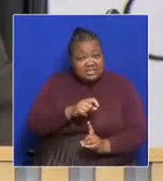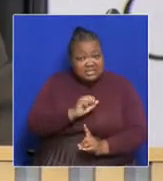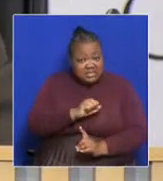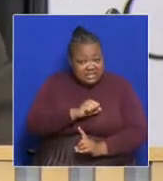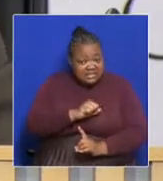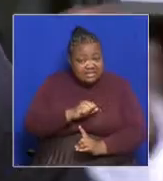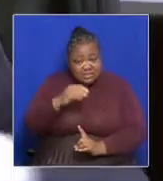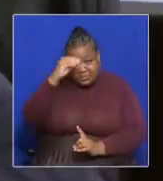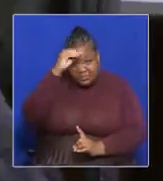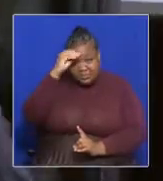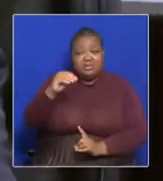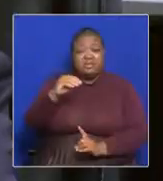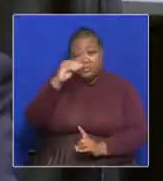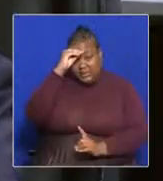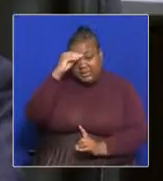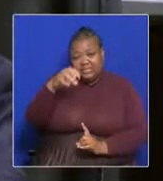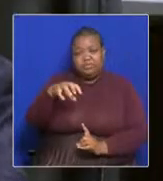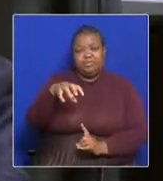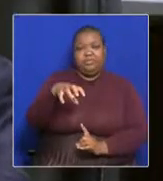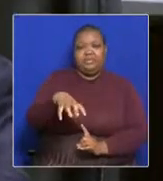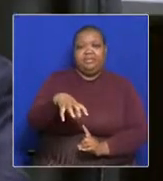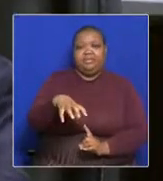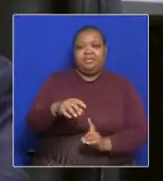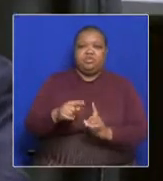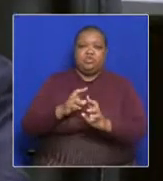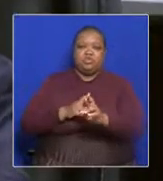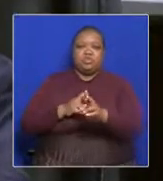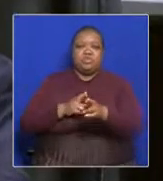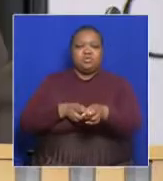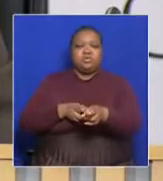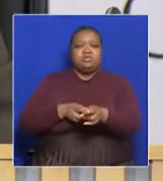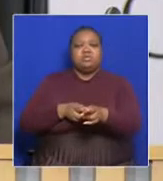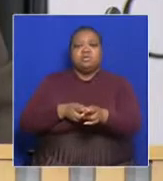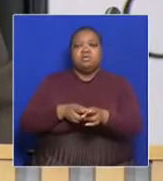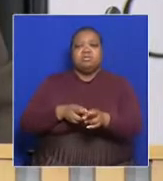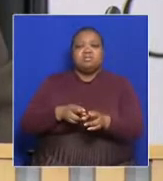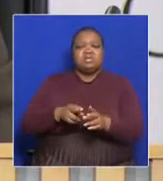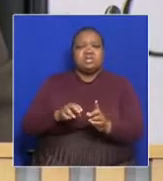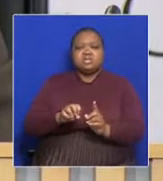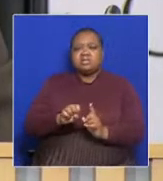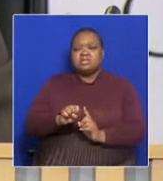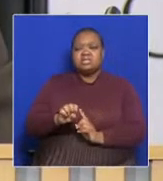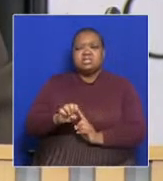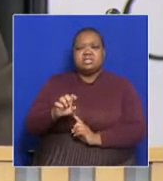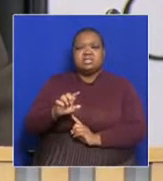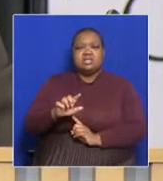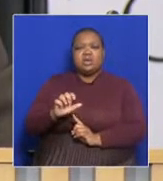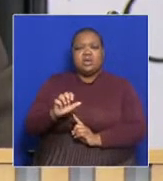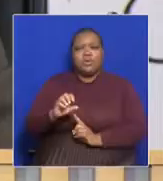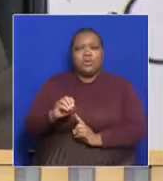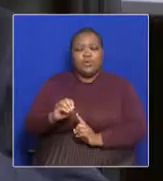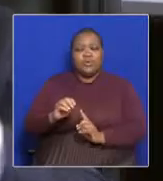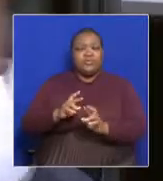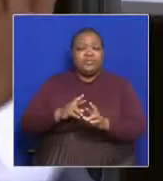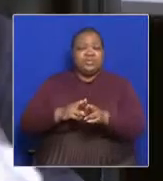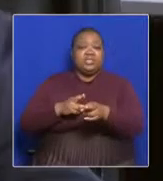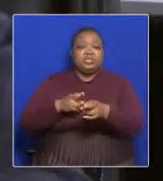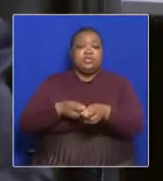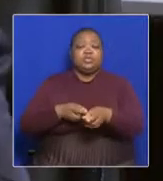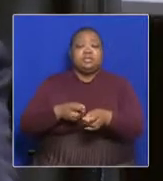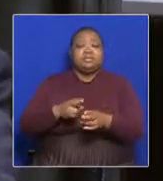So how could you give this response that you gave to Ms. Sillo then? A response that suggests that there